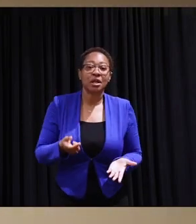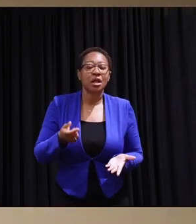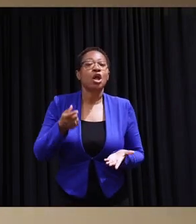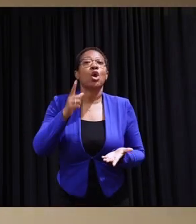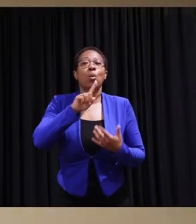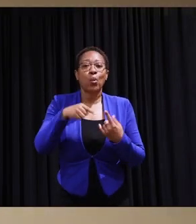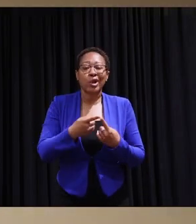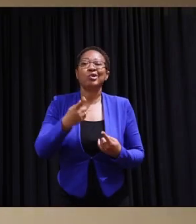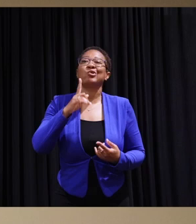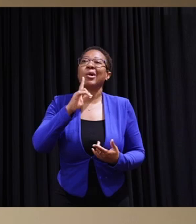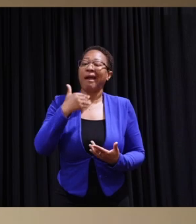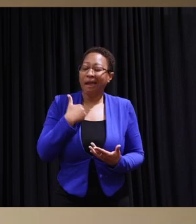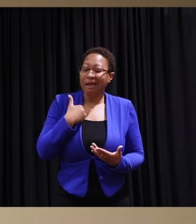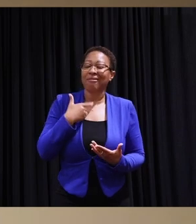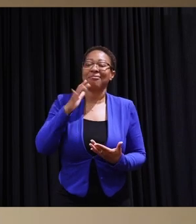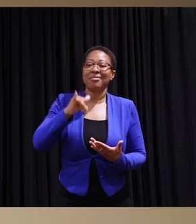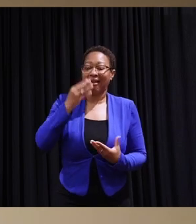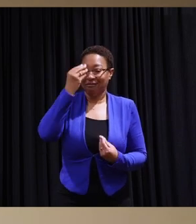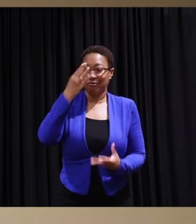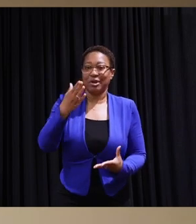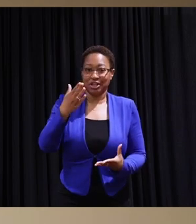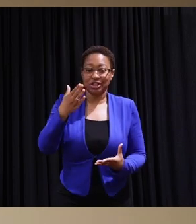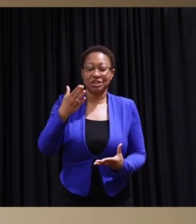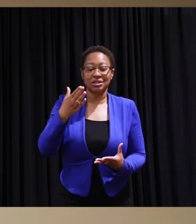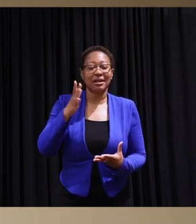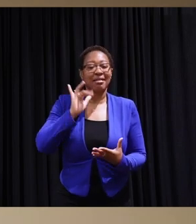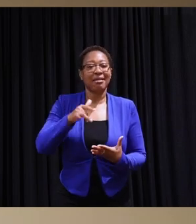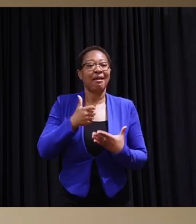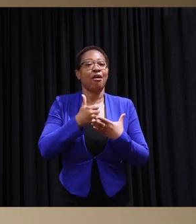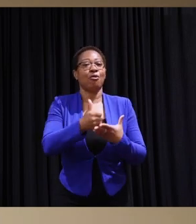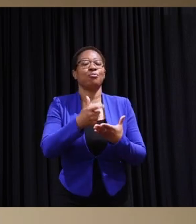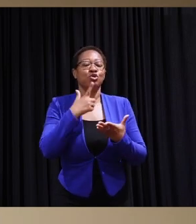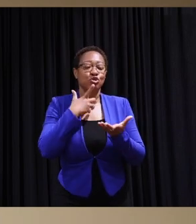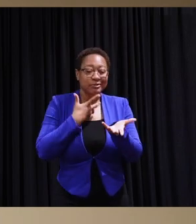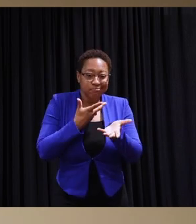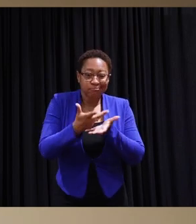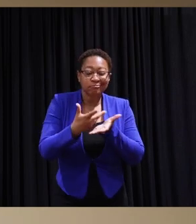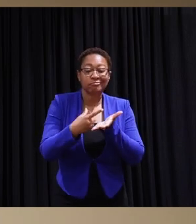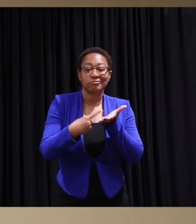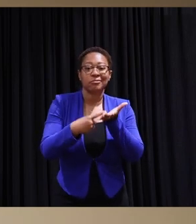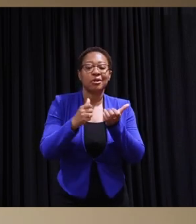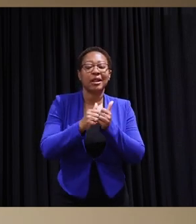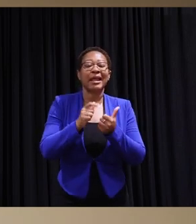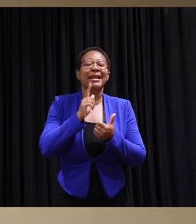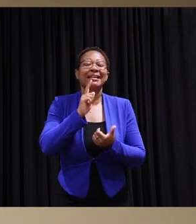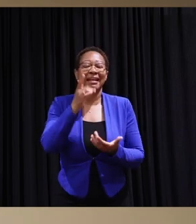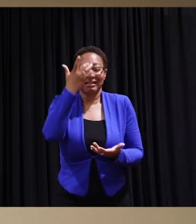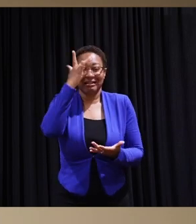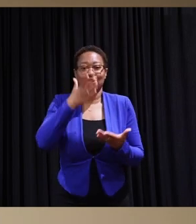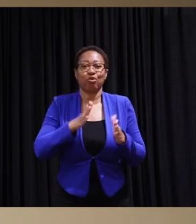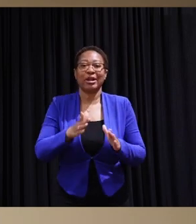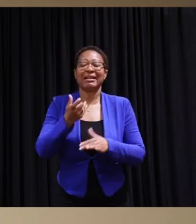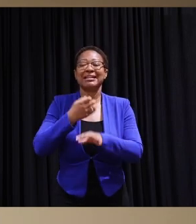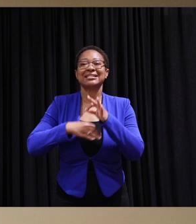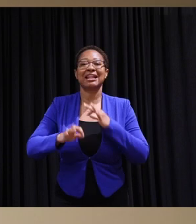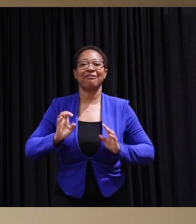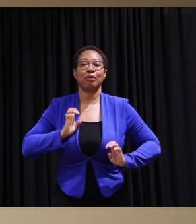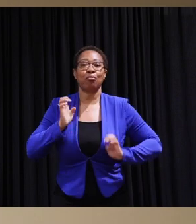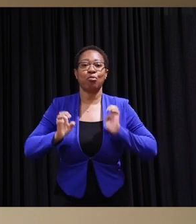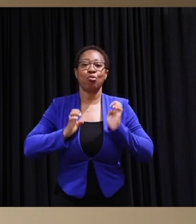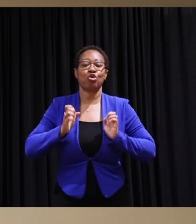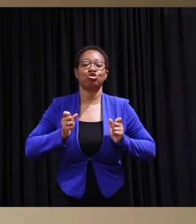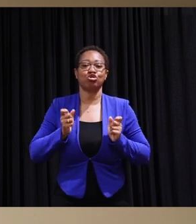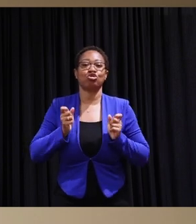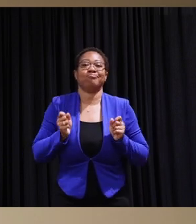with information and data helps you to have that conversation in an intelligent way rather than an emotional